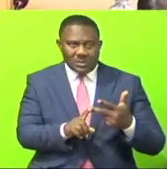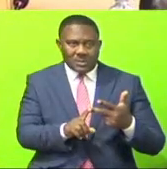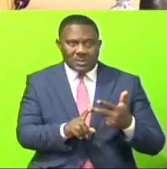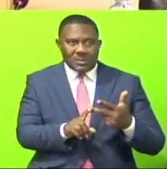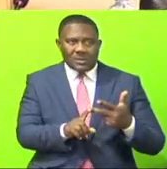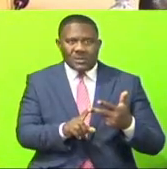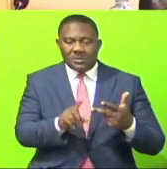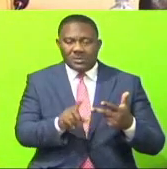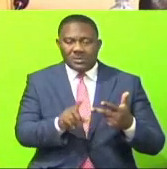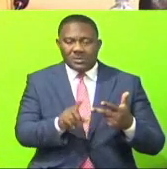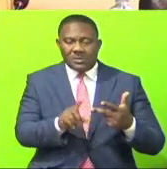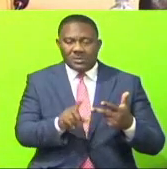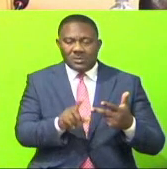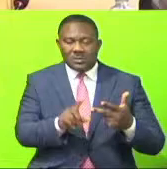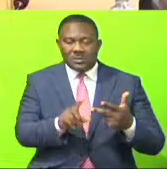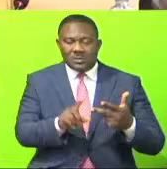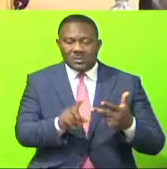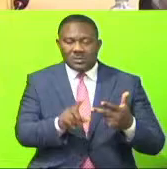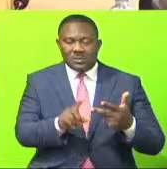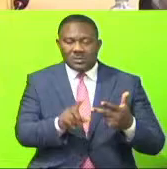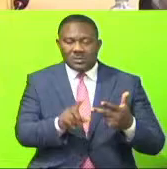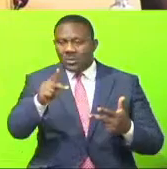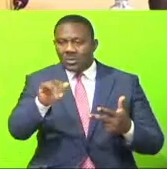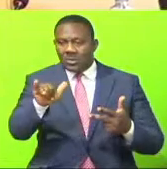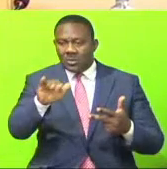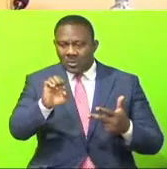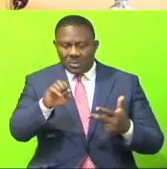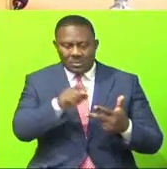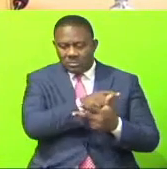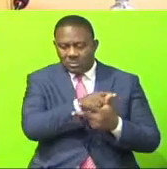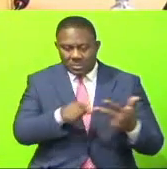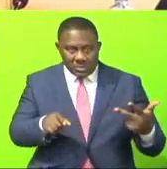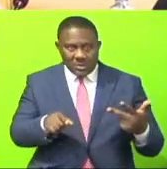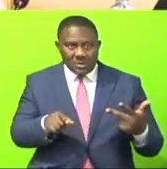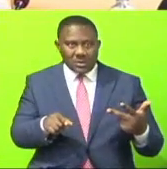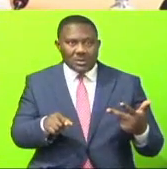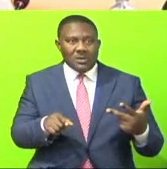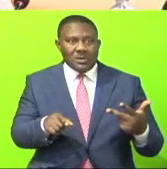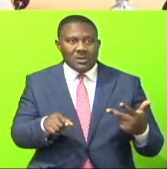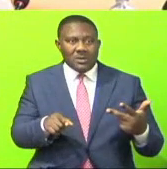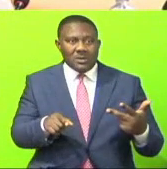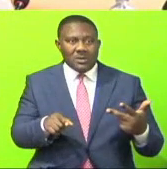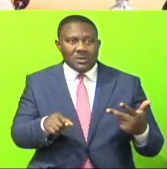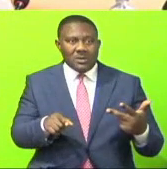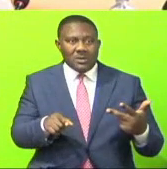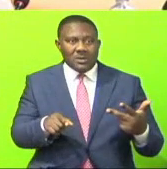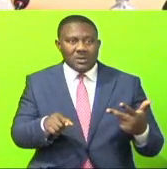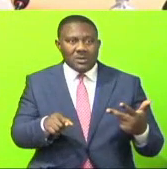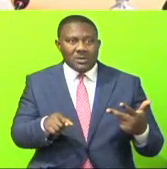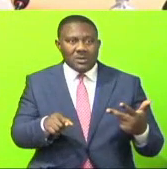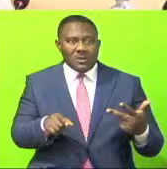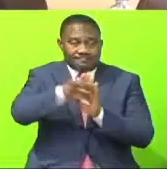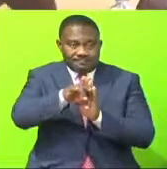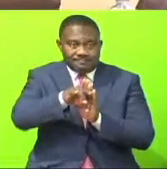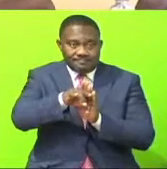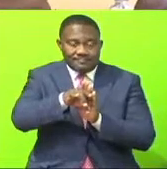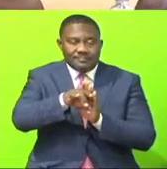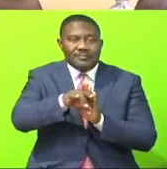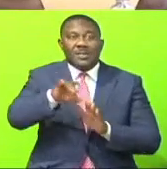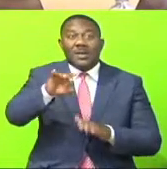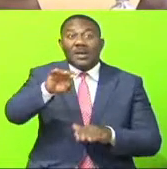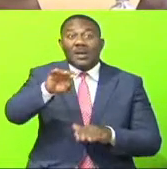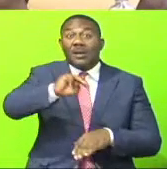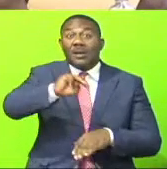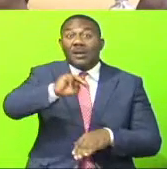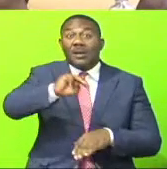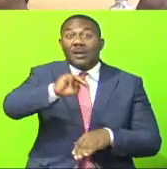of Parliament for Amenfi Central, were elected as members